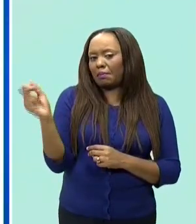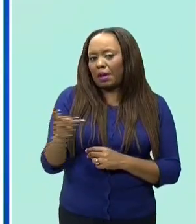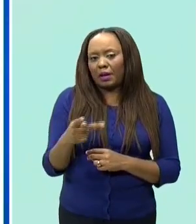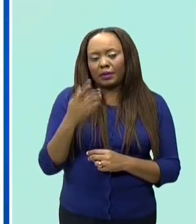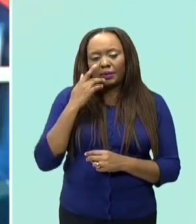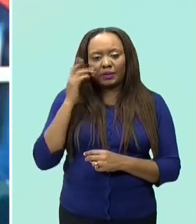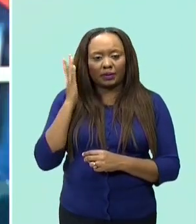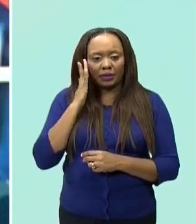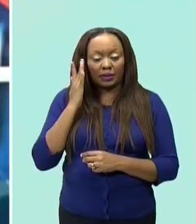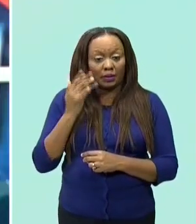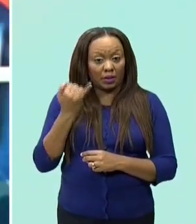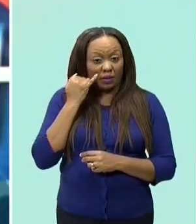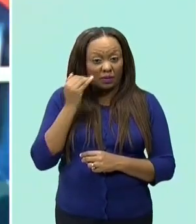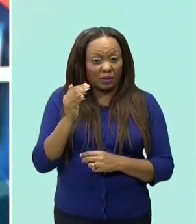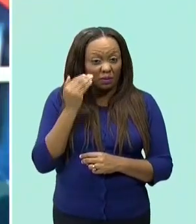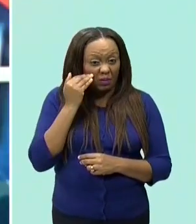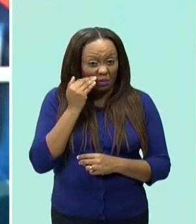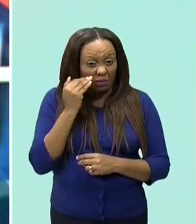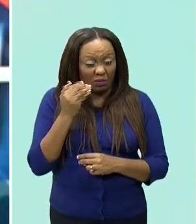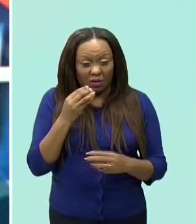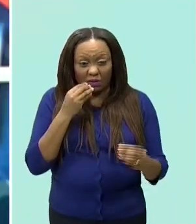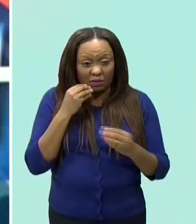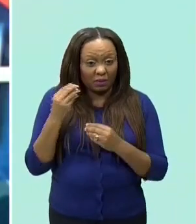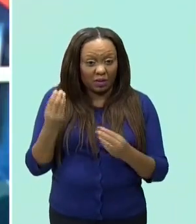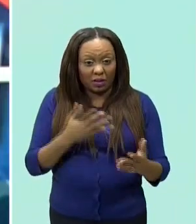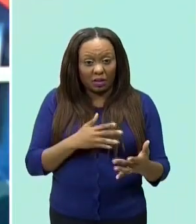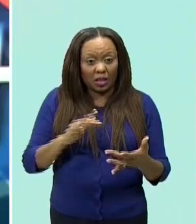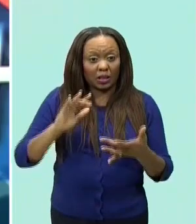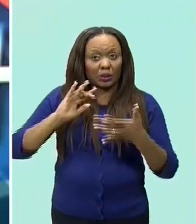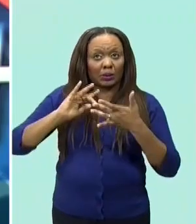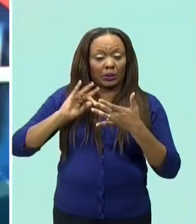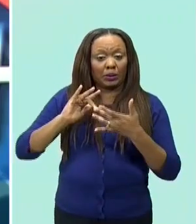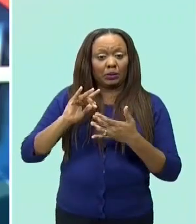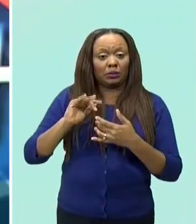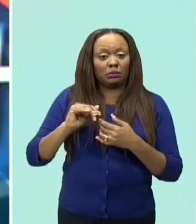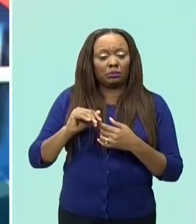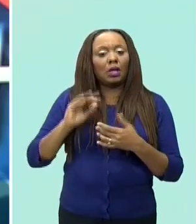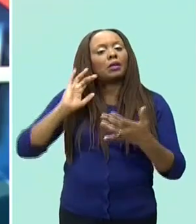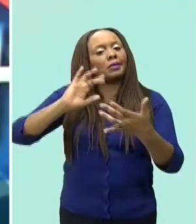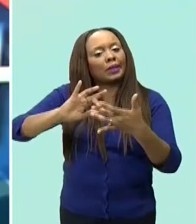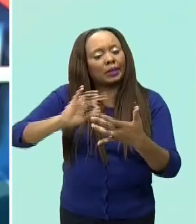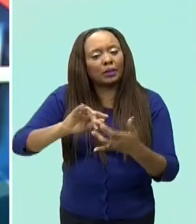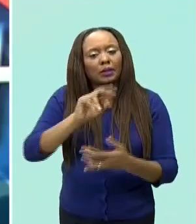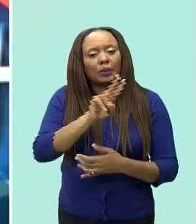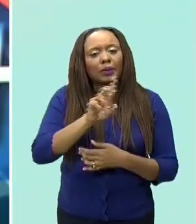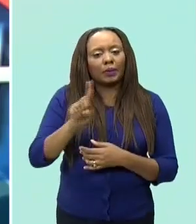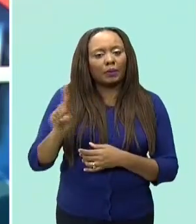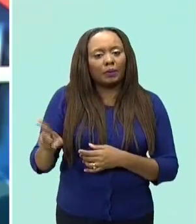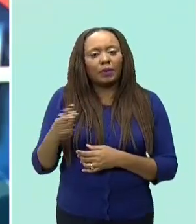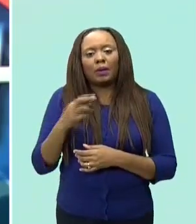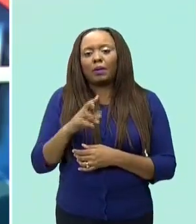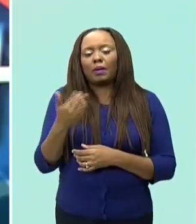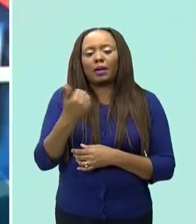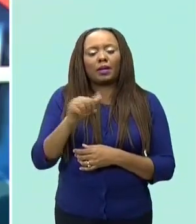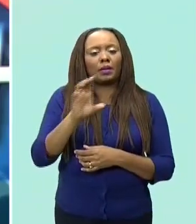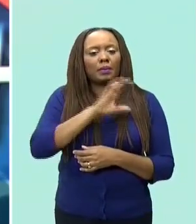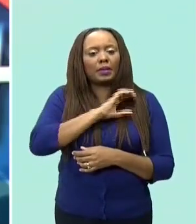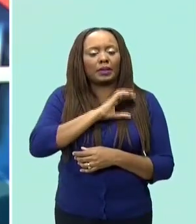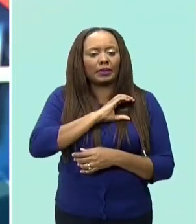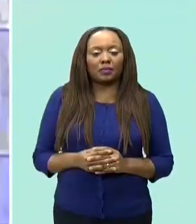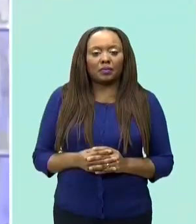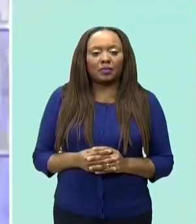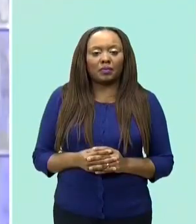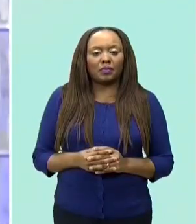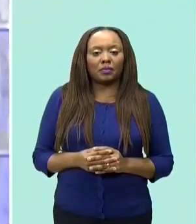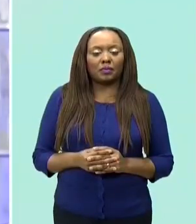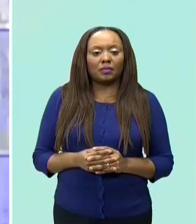the hotel. Police are asking anyone with information to contact emergency number 211 or the nearest police